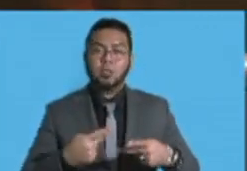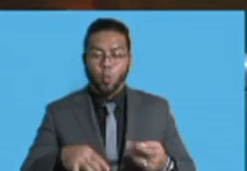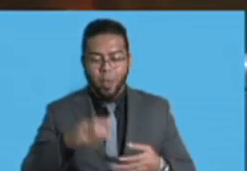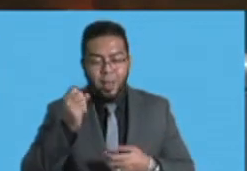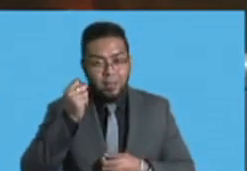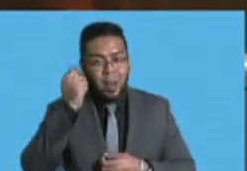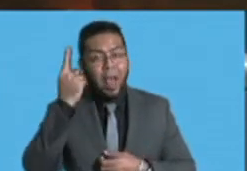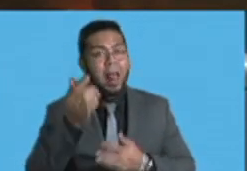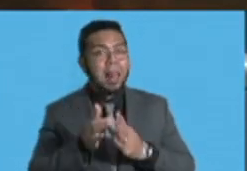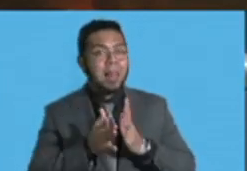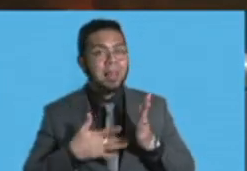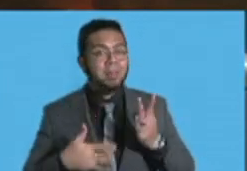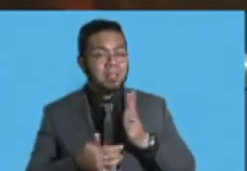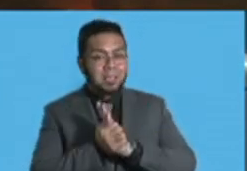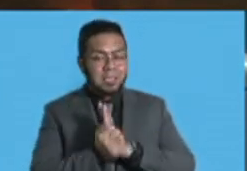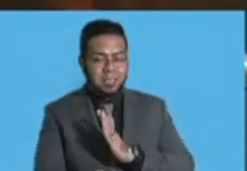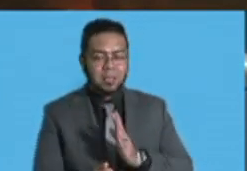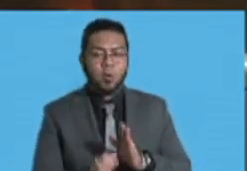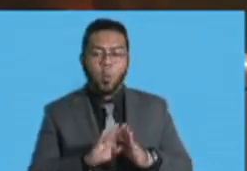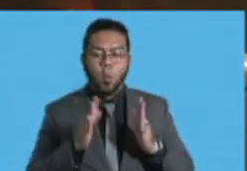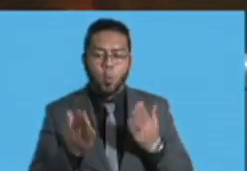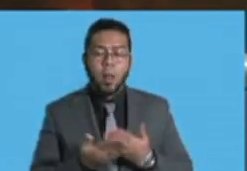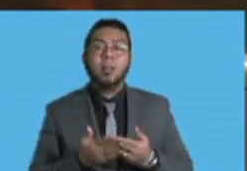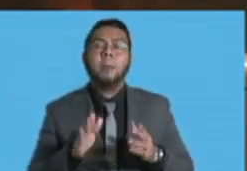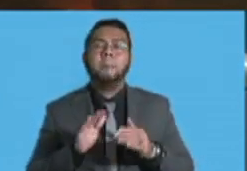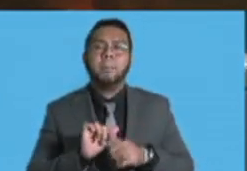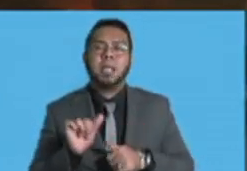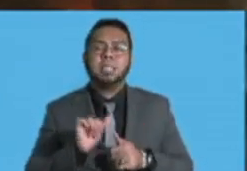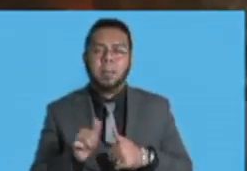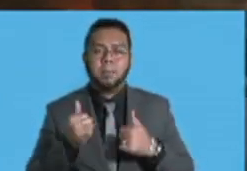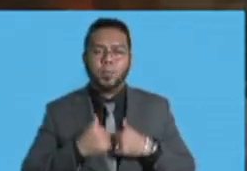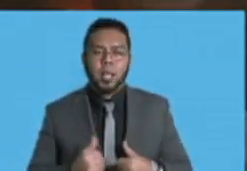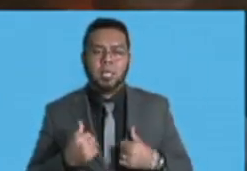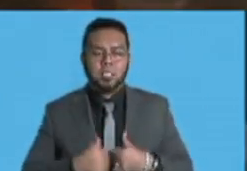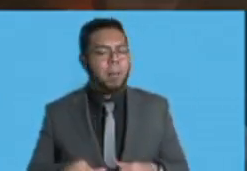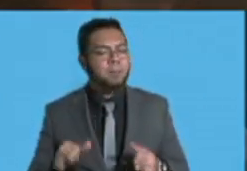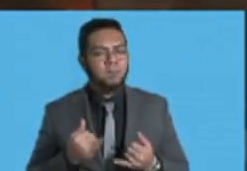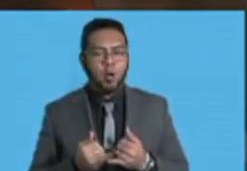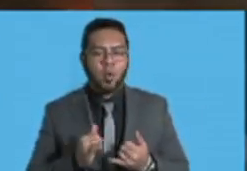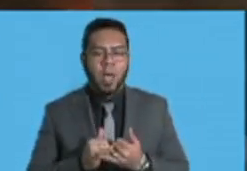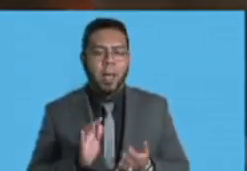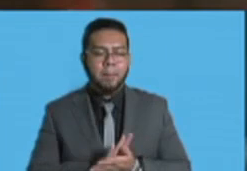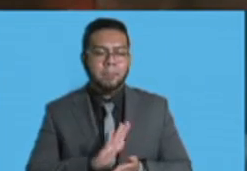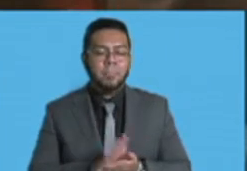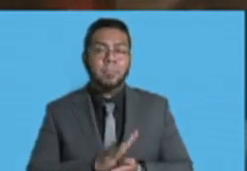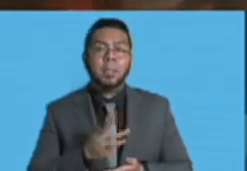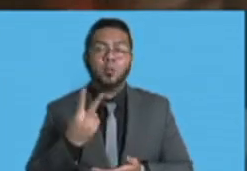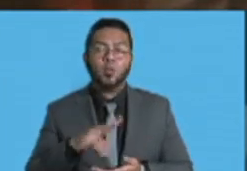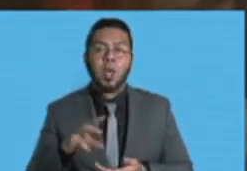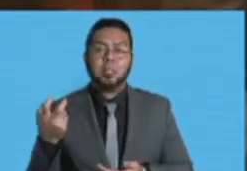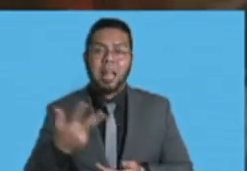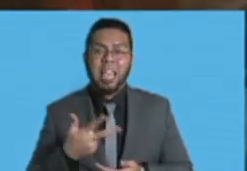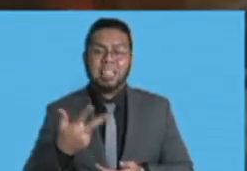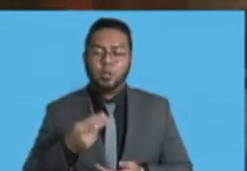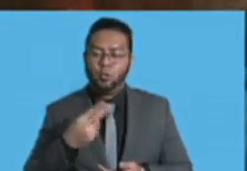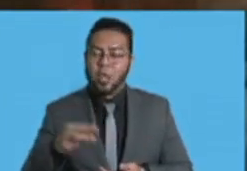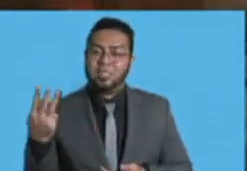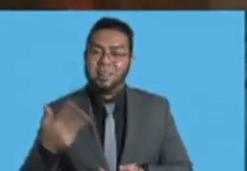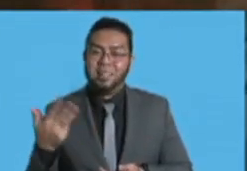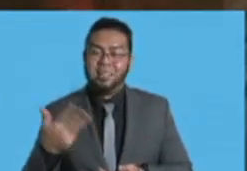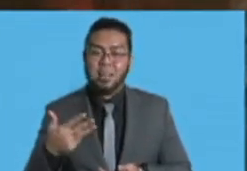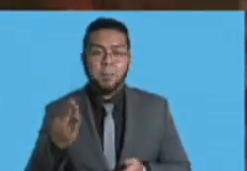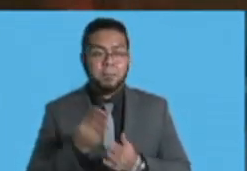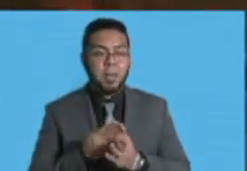keep abreast of our world best practice. I'm very happy that the 2018-2019 budget